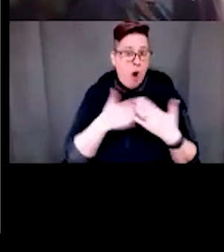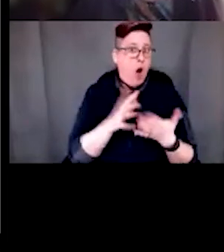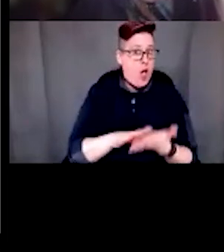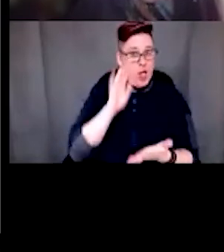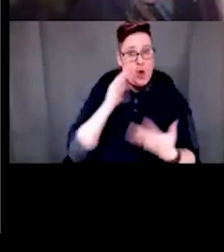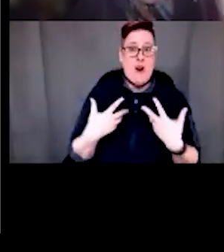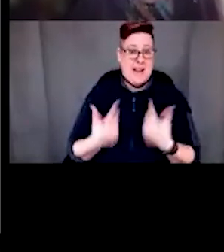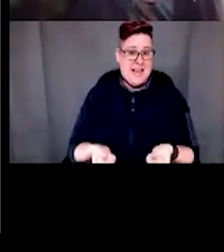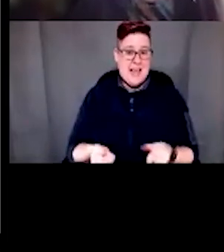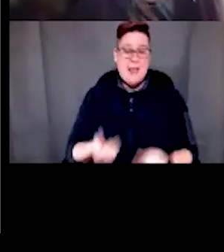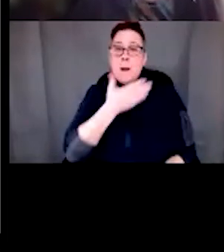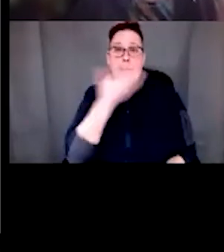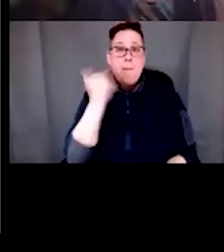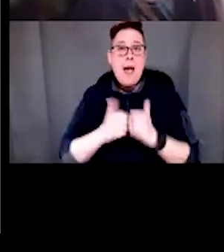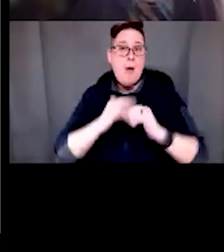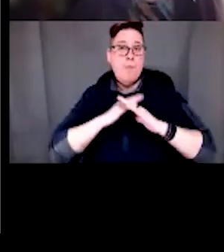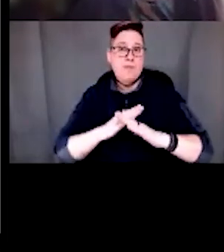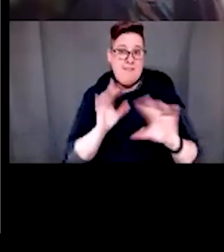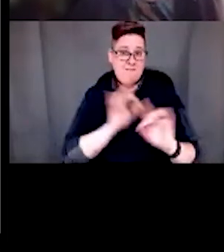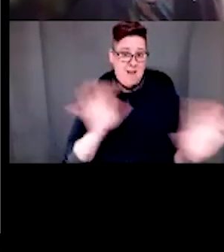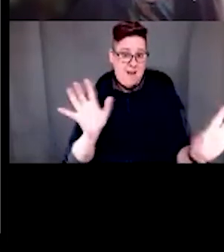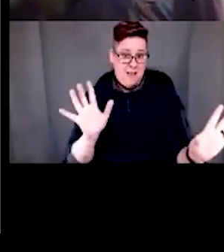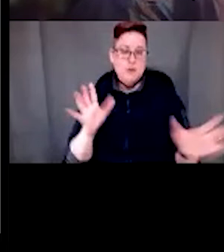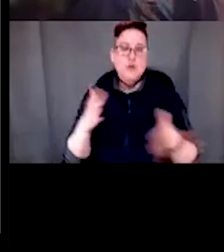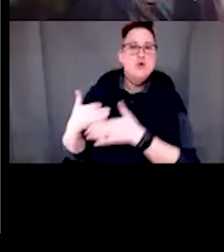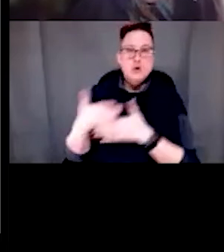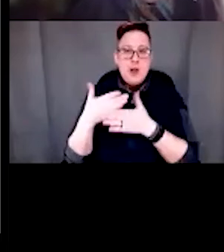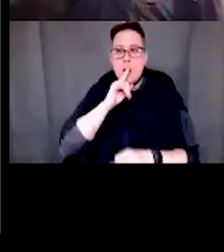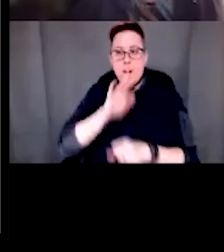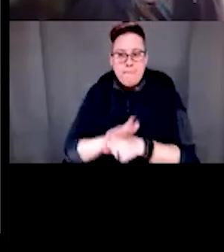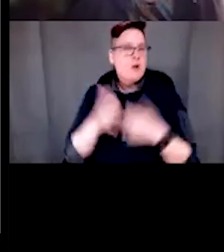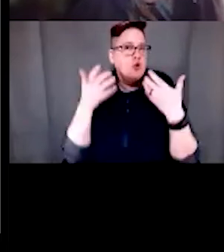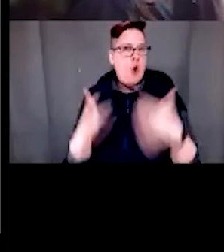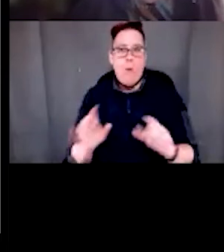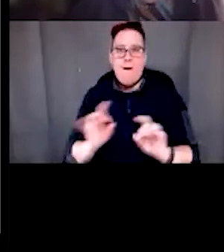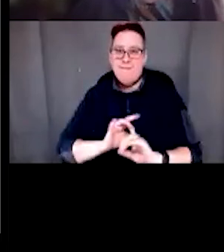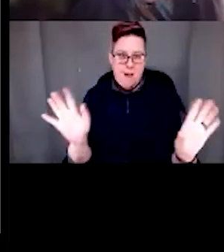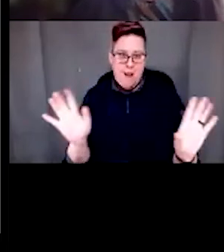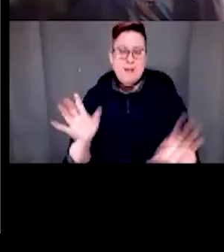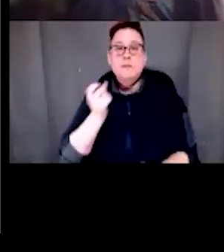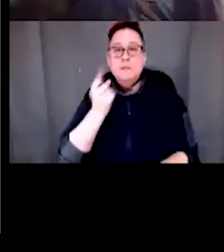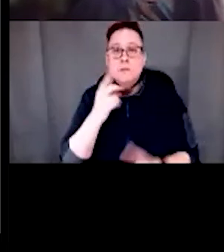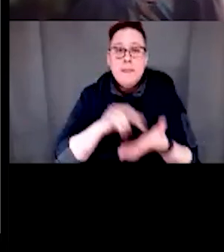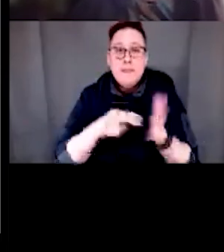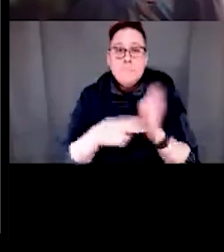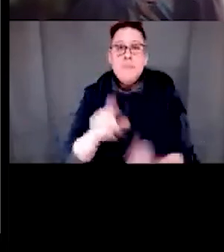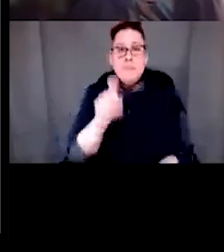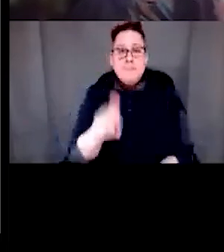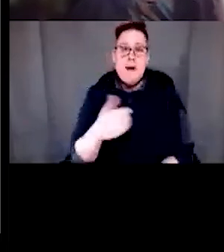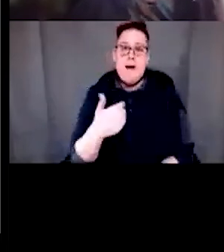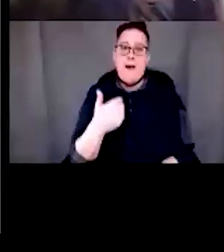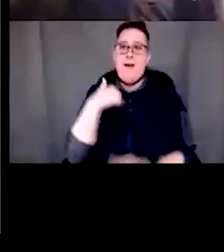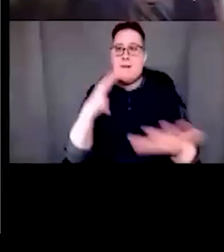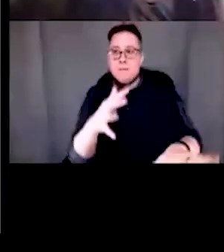And the best protection against violence is a shared commitment to nonviolence. But that means you have to have a rapid